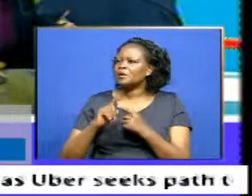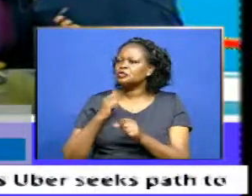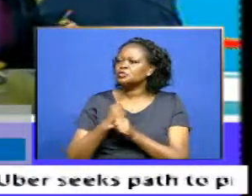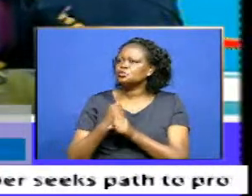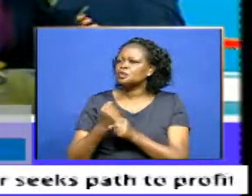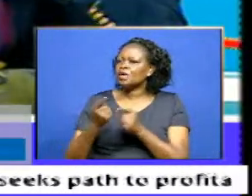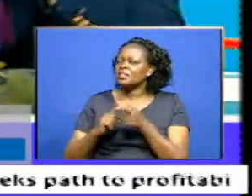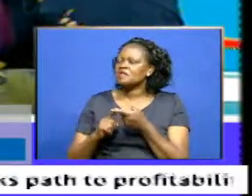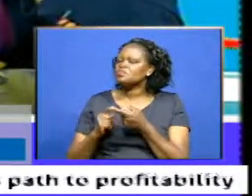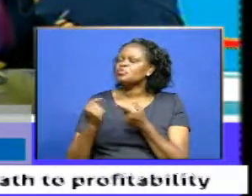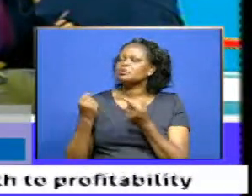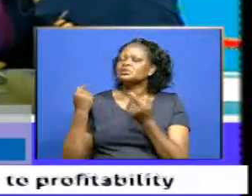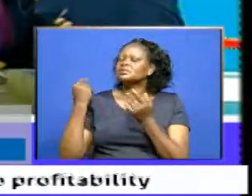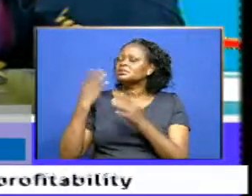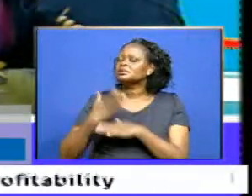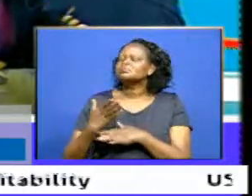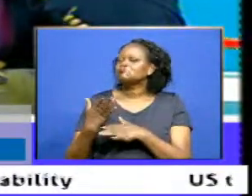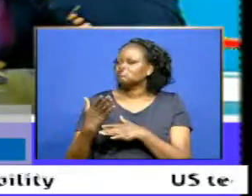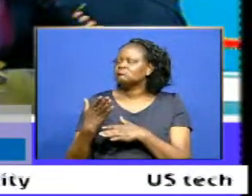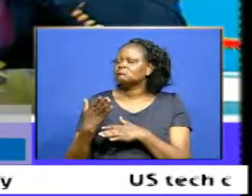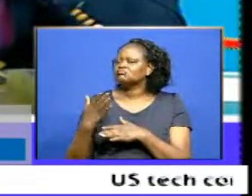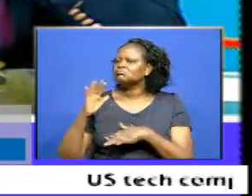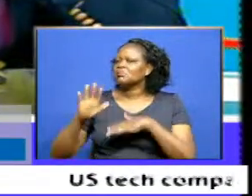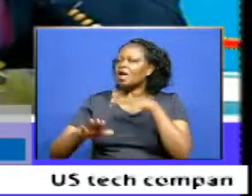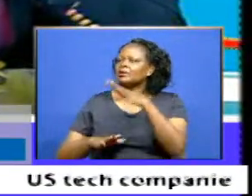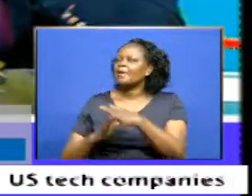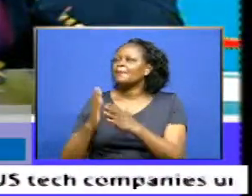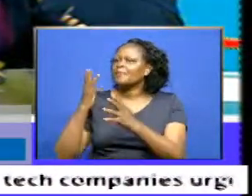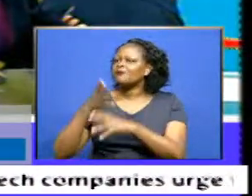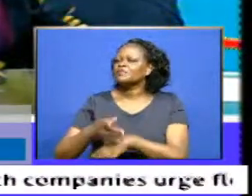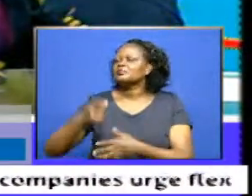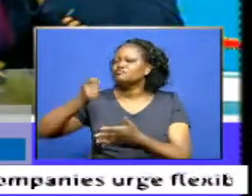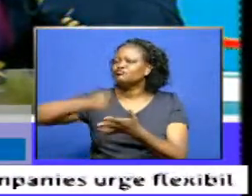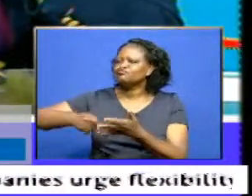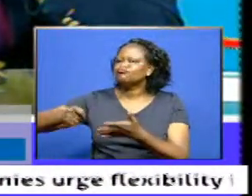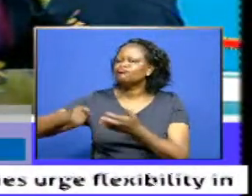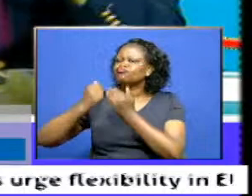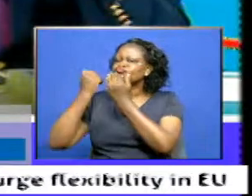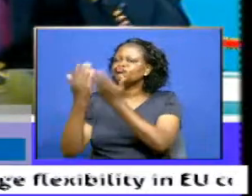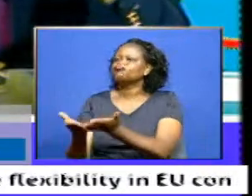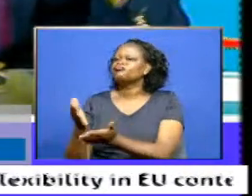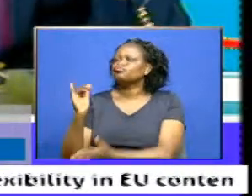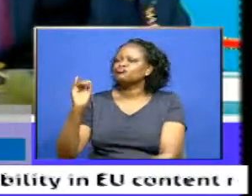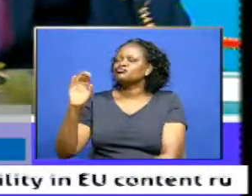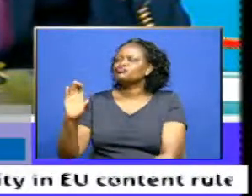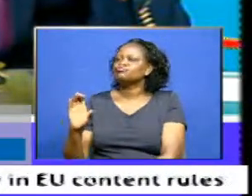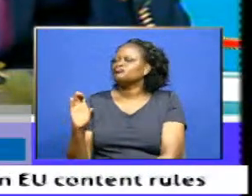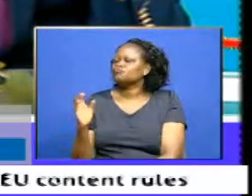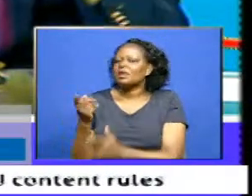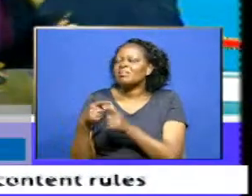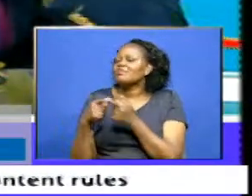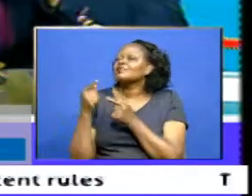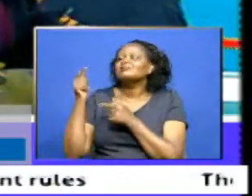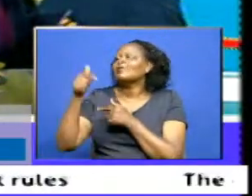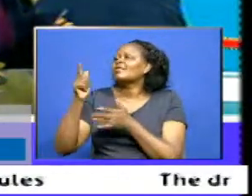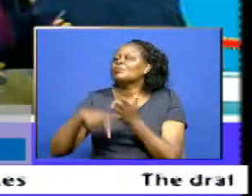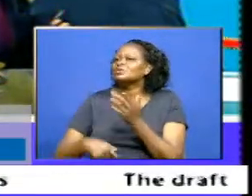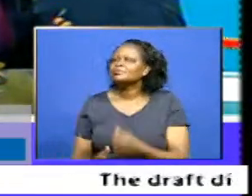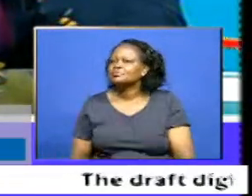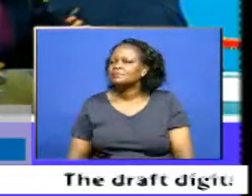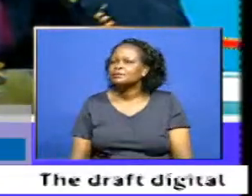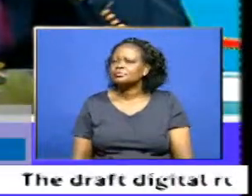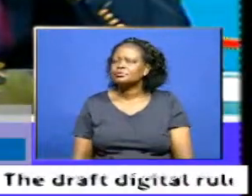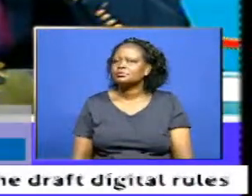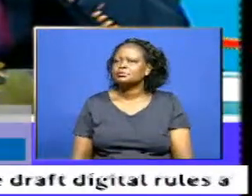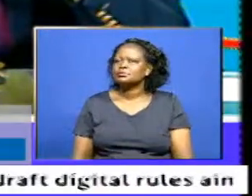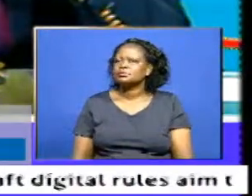is the next step after the signature presentation to IEBC. What do we do next? Million signatures